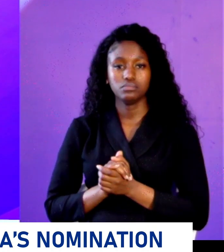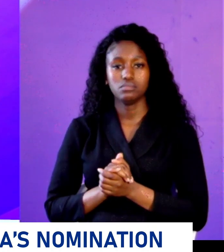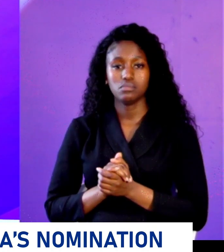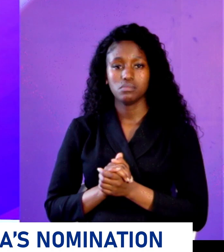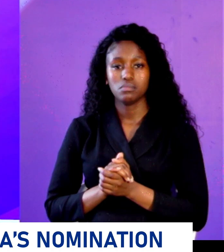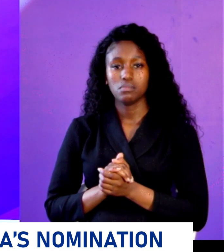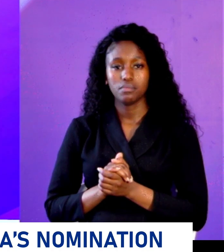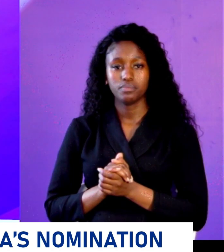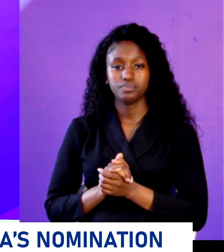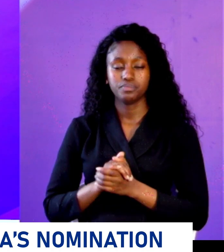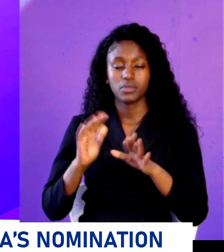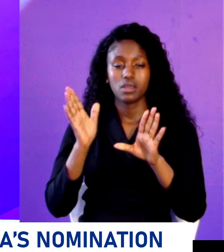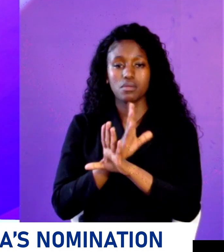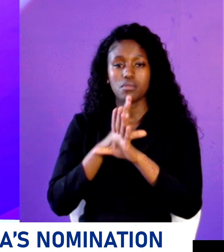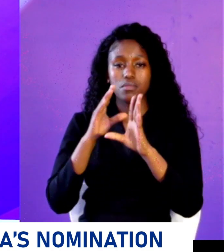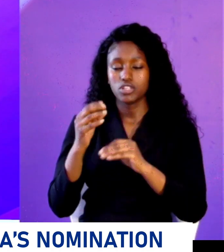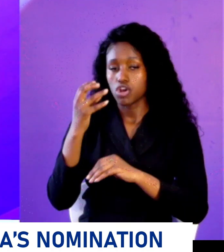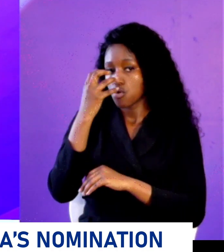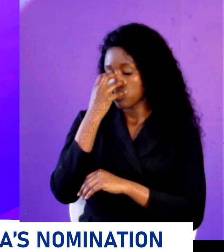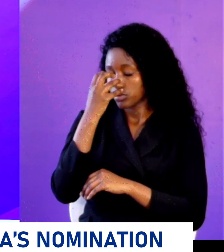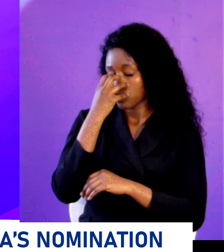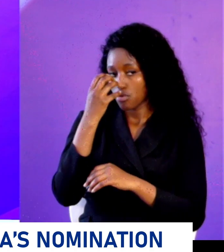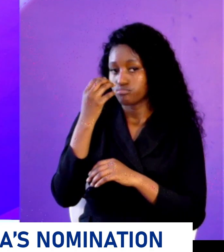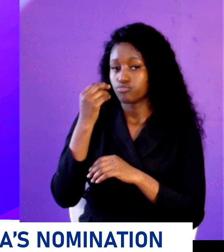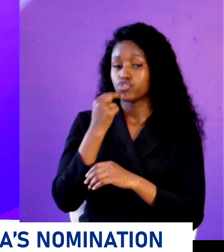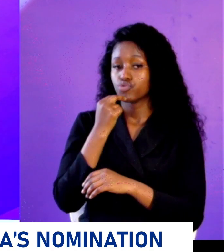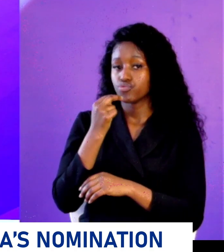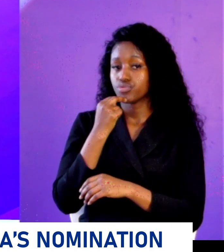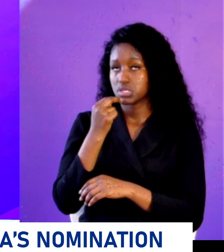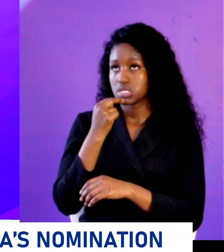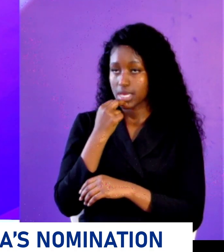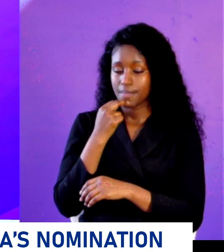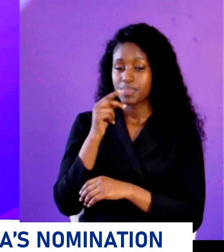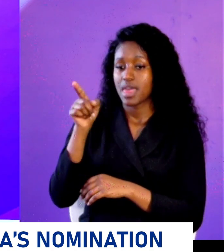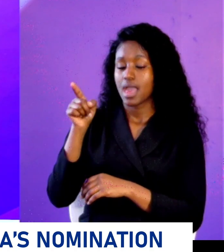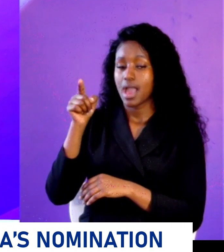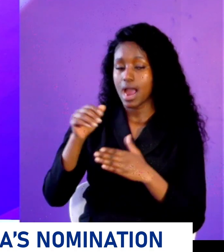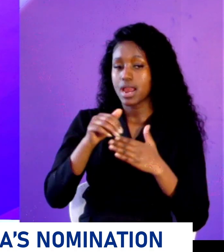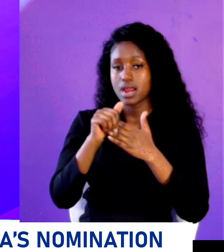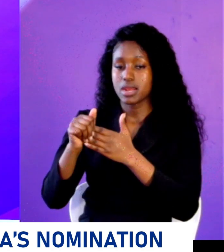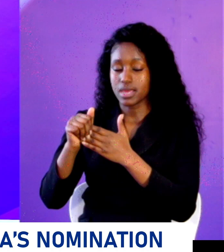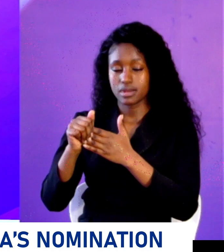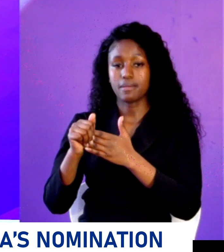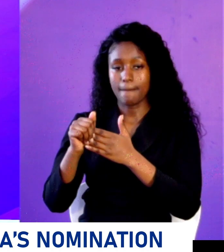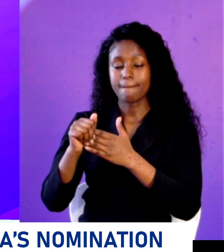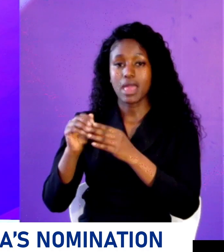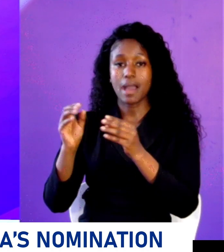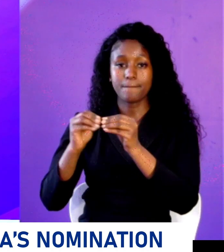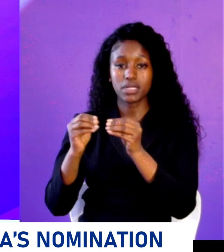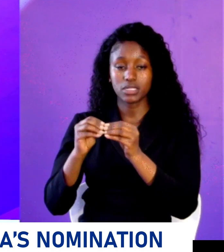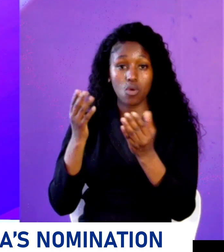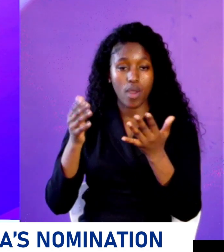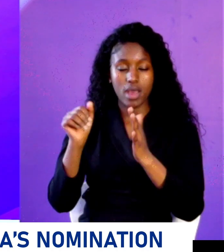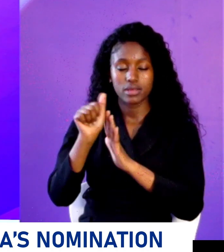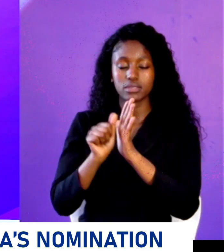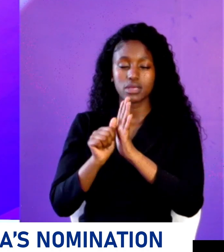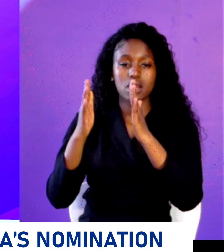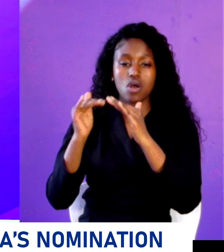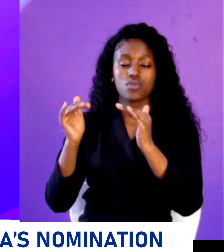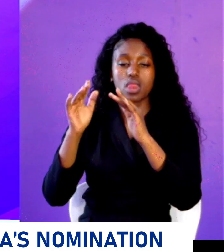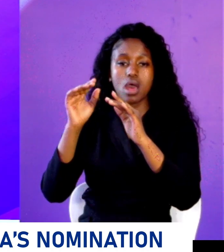Now moving on, President William Ruto on Tuesday chaired a cabinet meeting at State House,